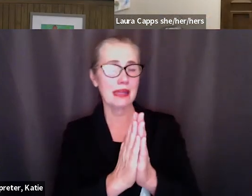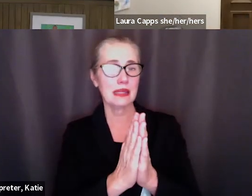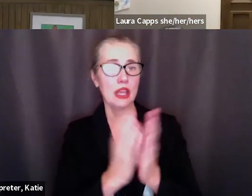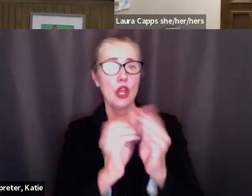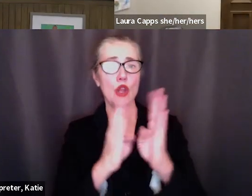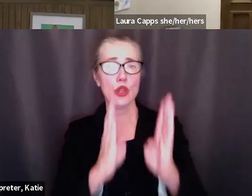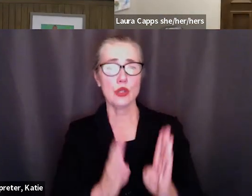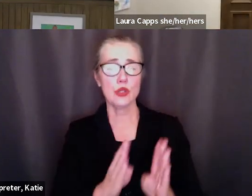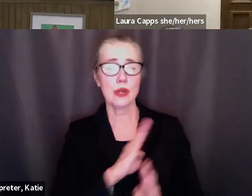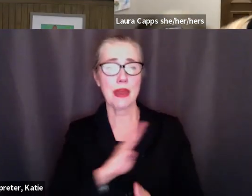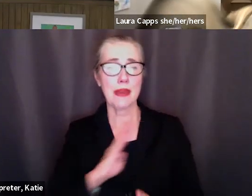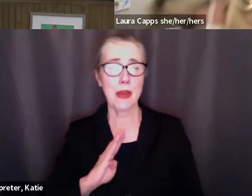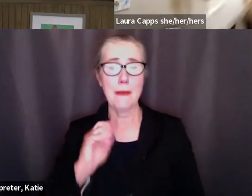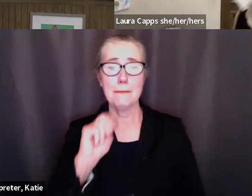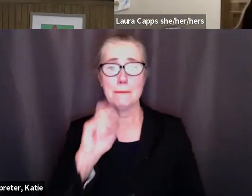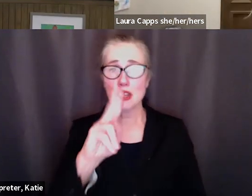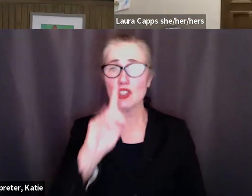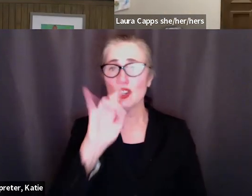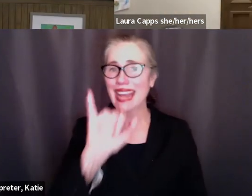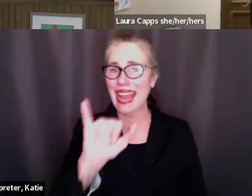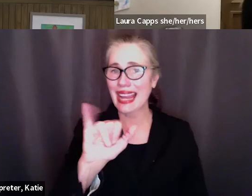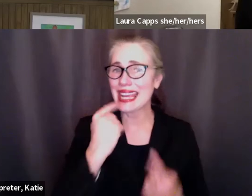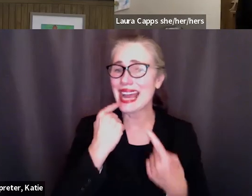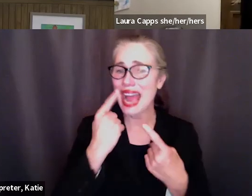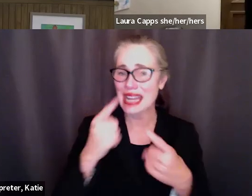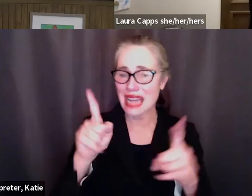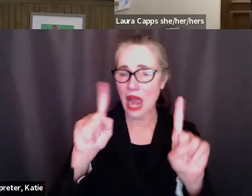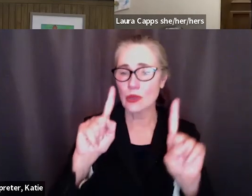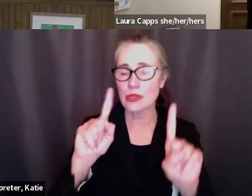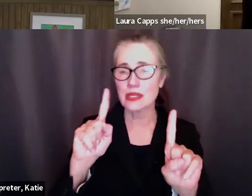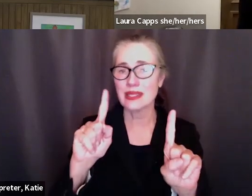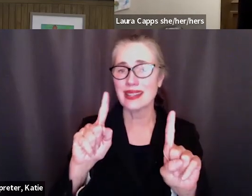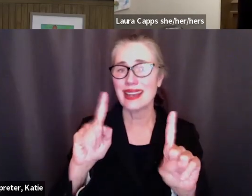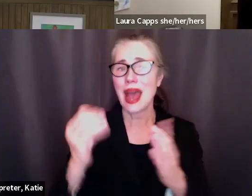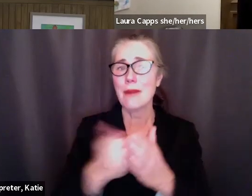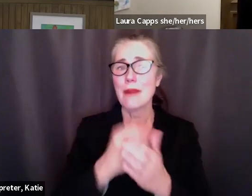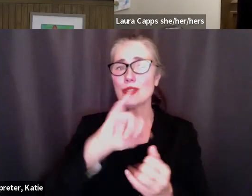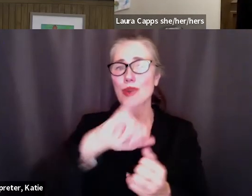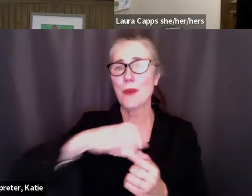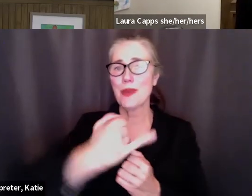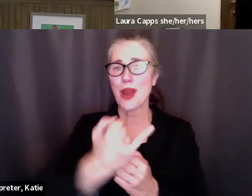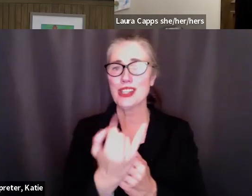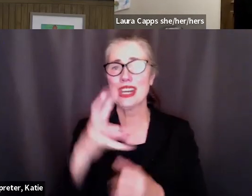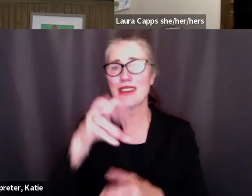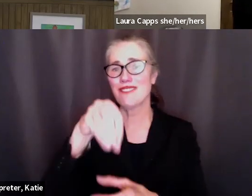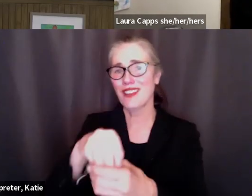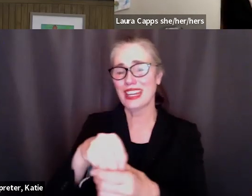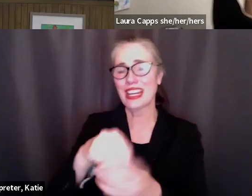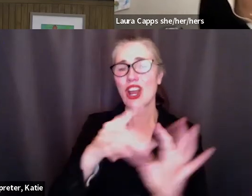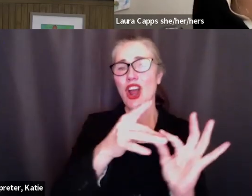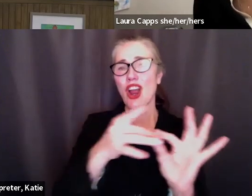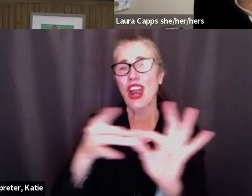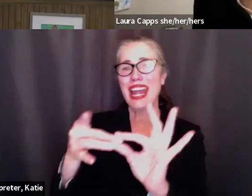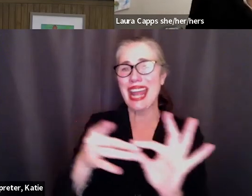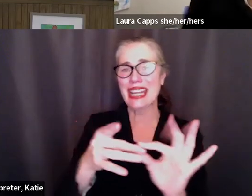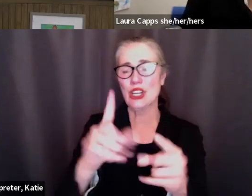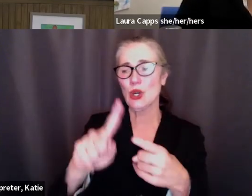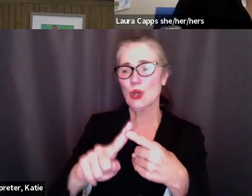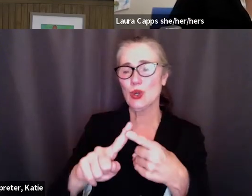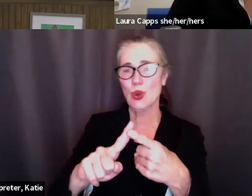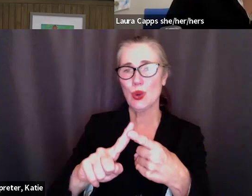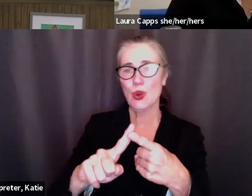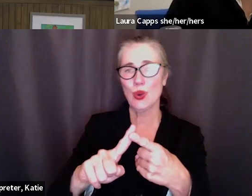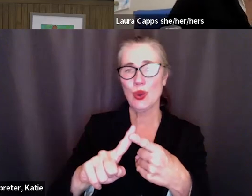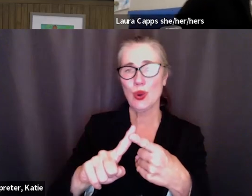member mr kelly to make an announcement about something a new project that he will engage in that was connected to our student uh